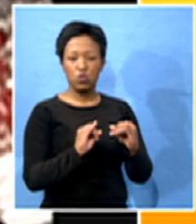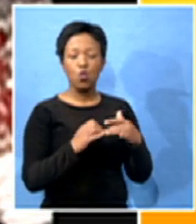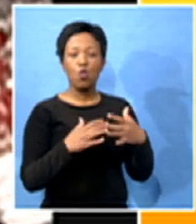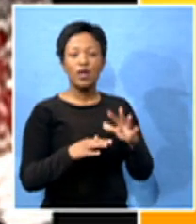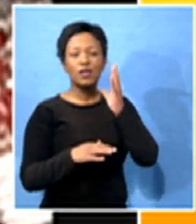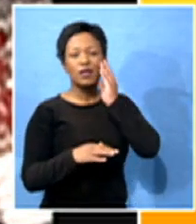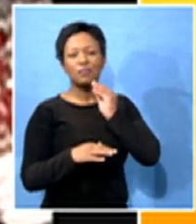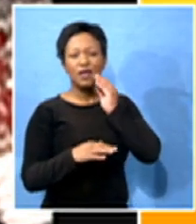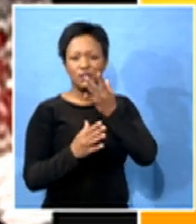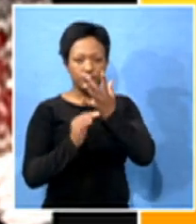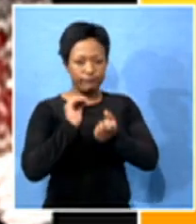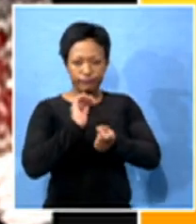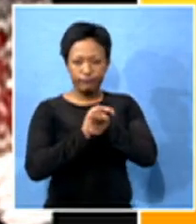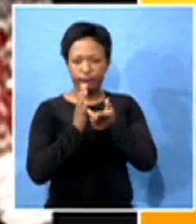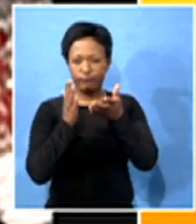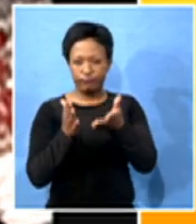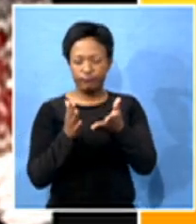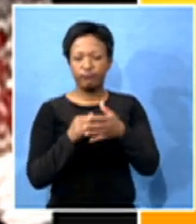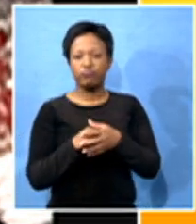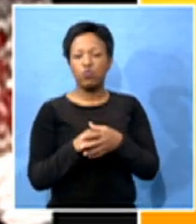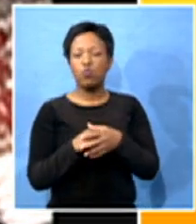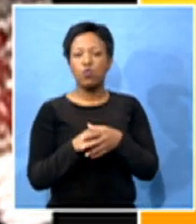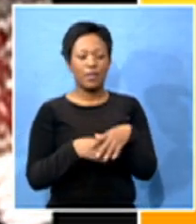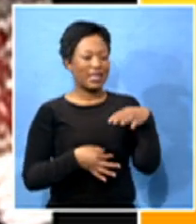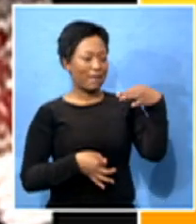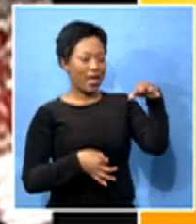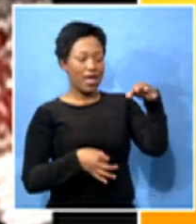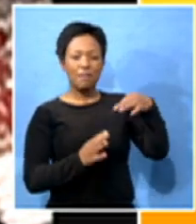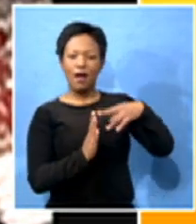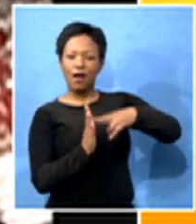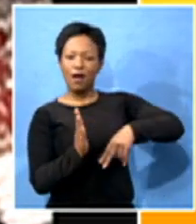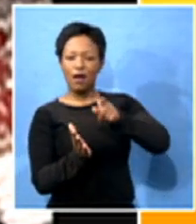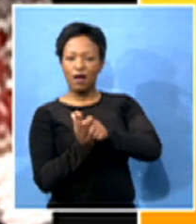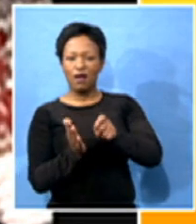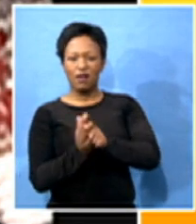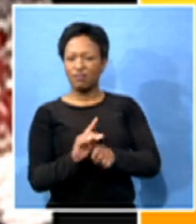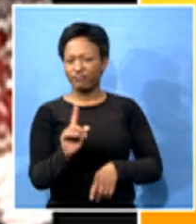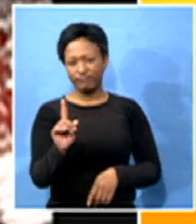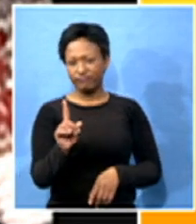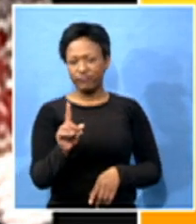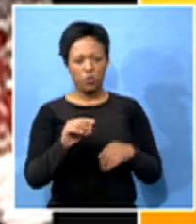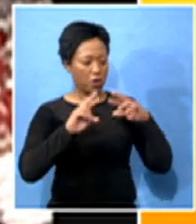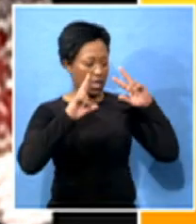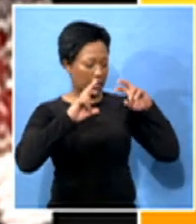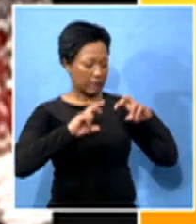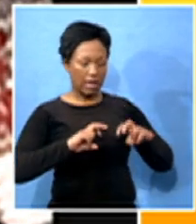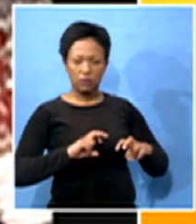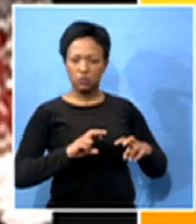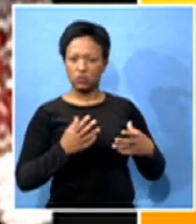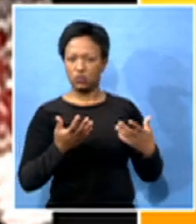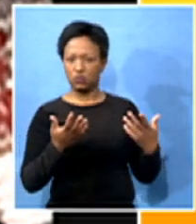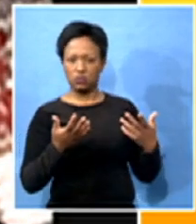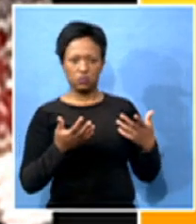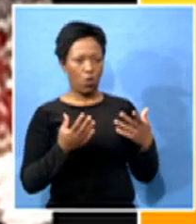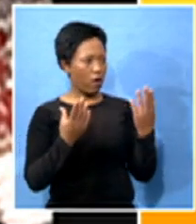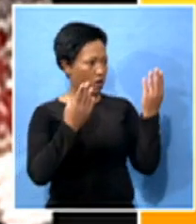on the ground. This is not a paper talking to, research from